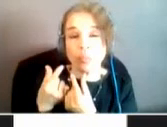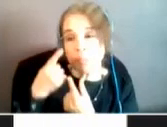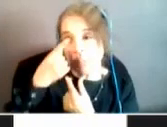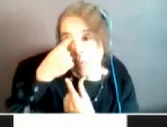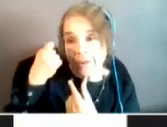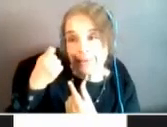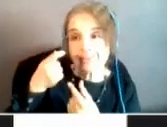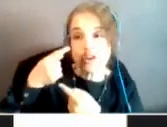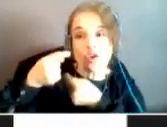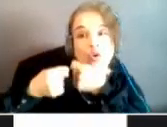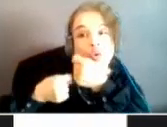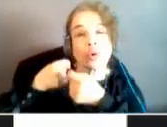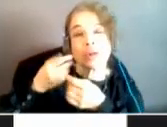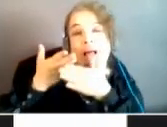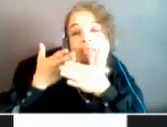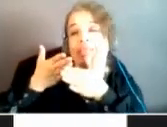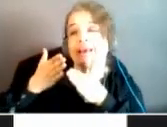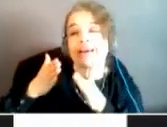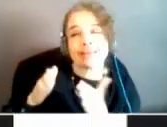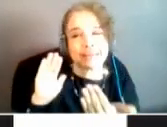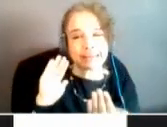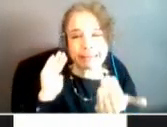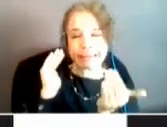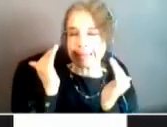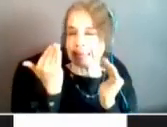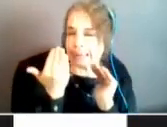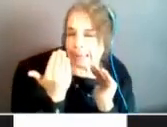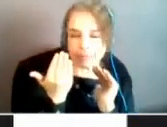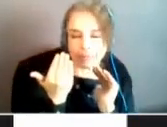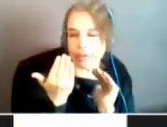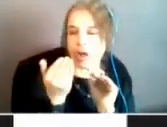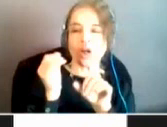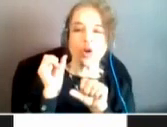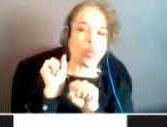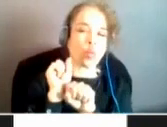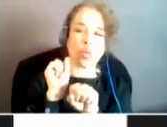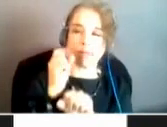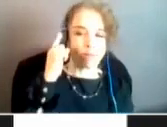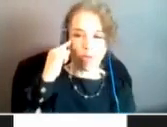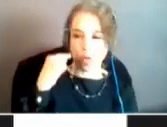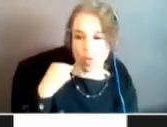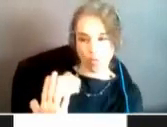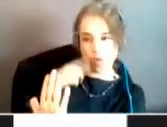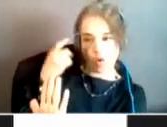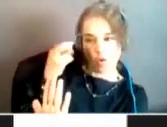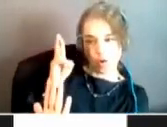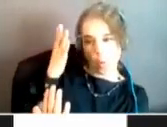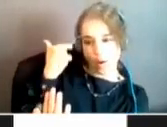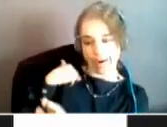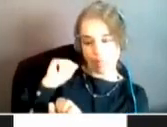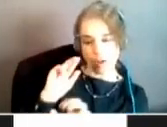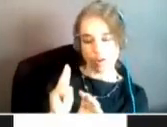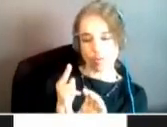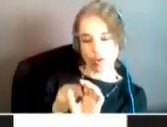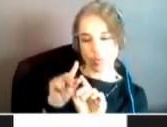A traditional grief group didn't seem to kind of work for me. So why can't I be in your group?